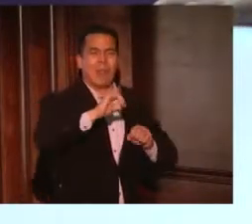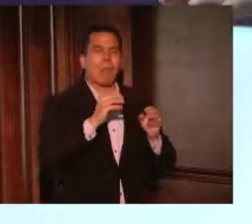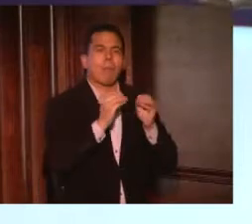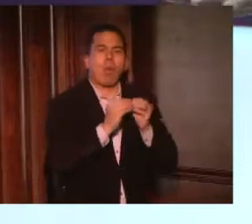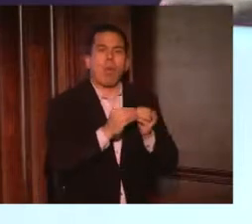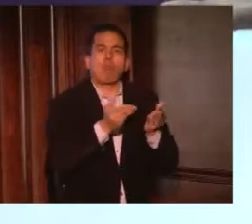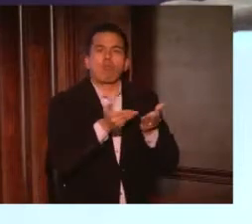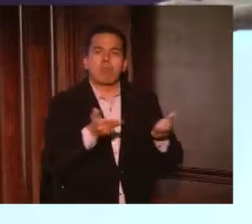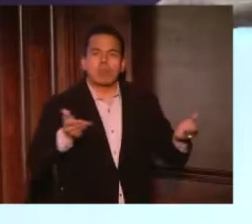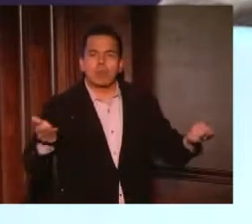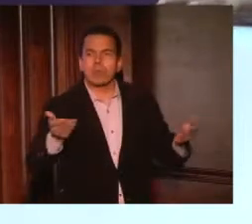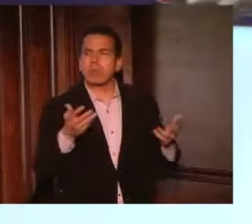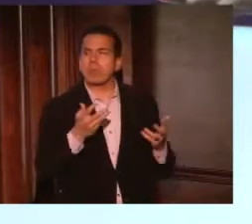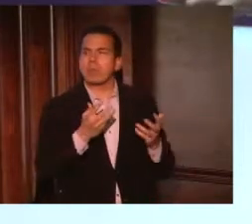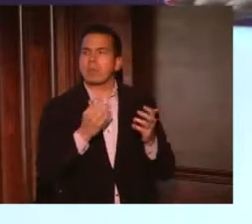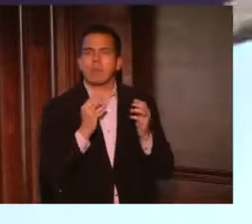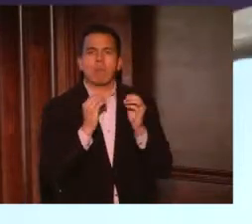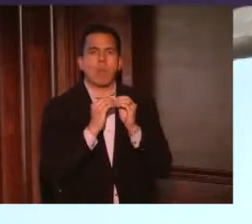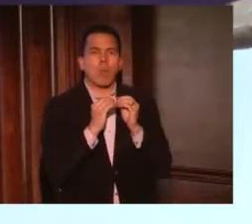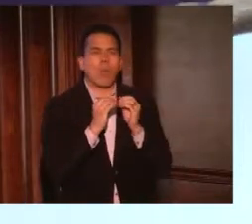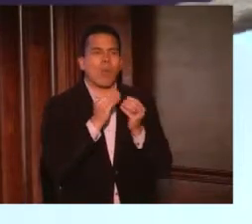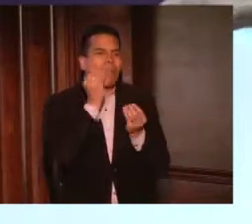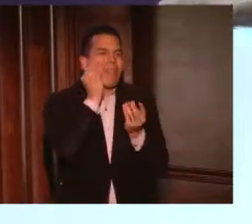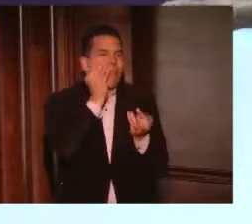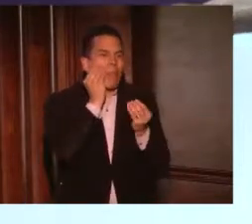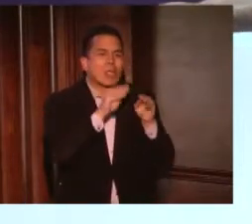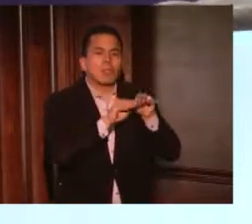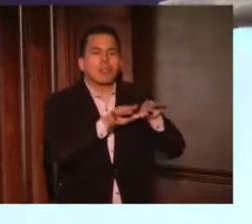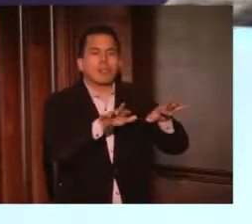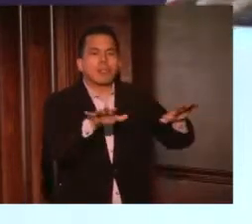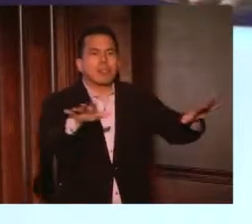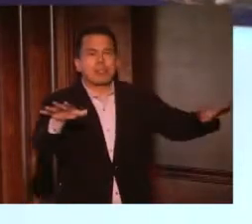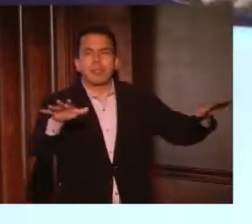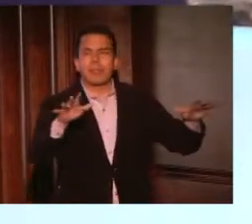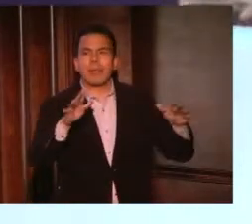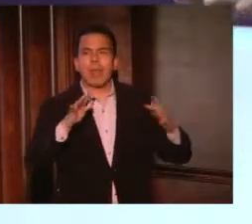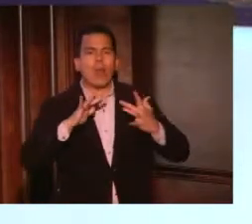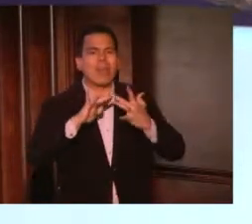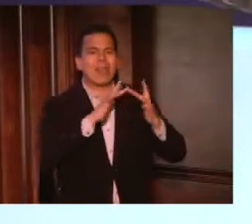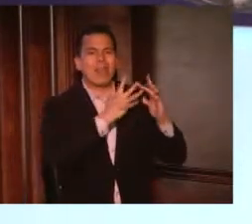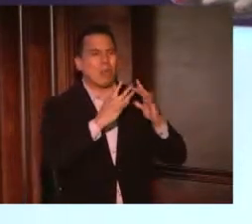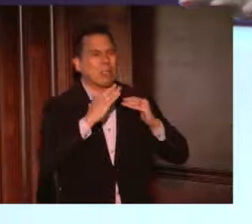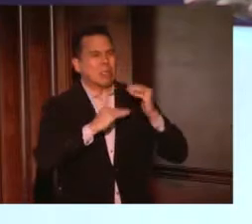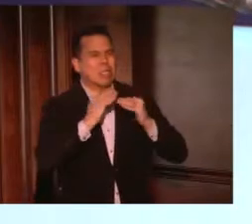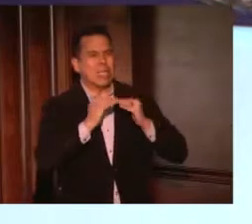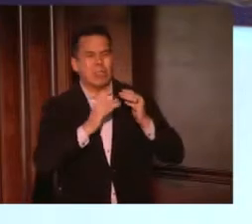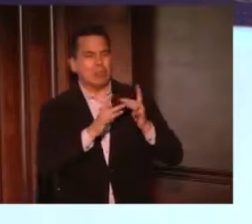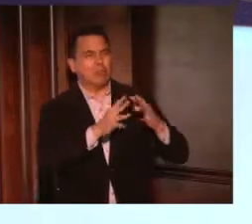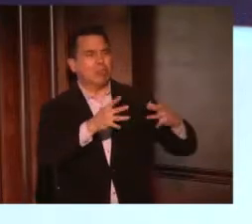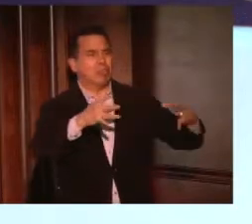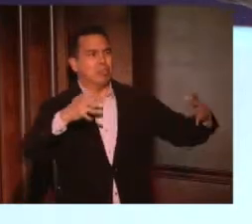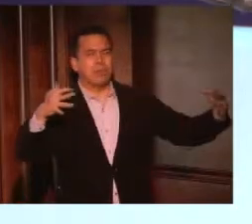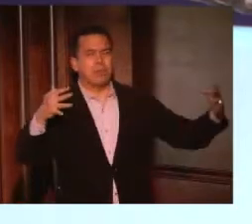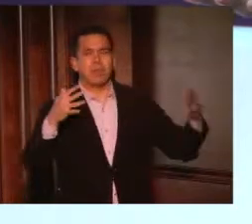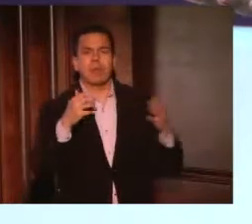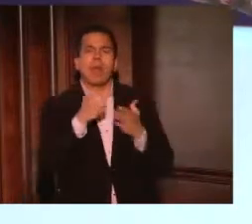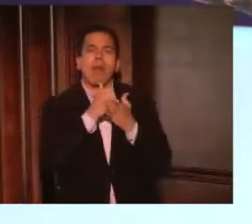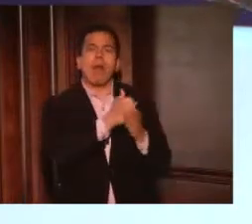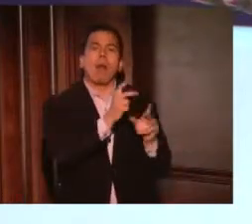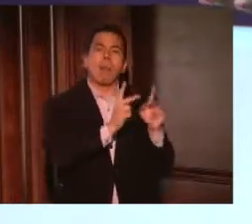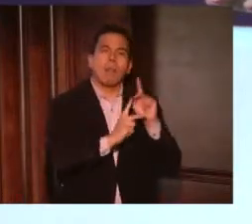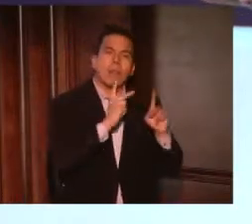resources, more information, more networks for those people where they're at, so that